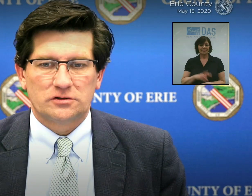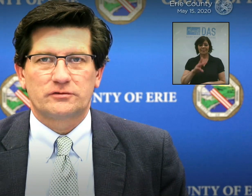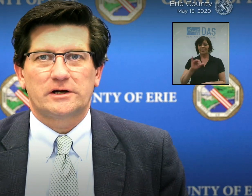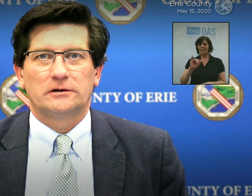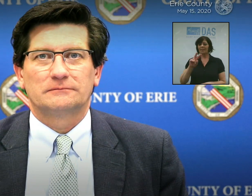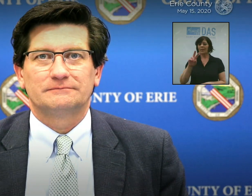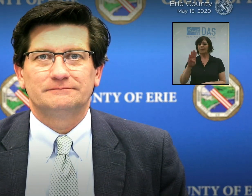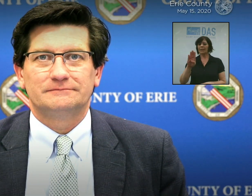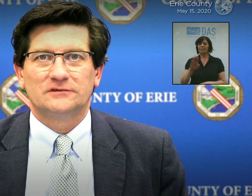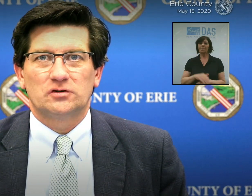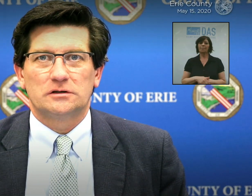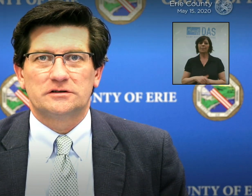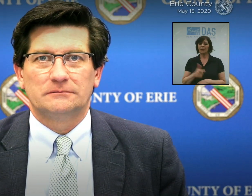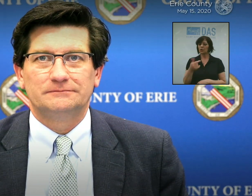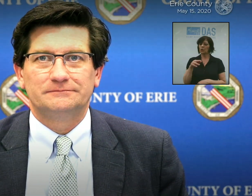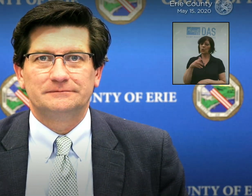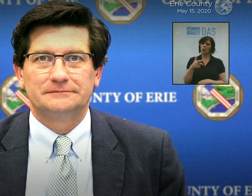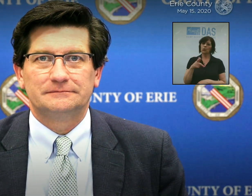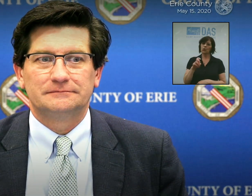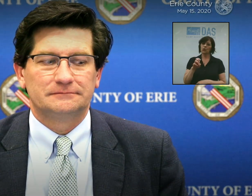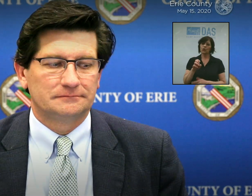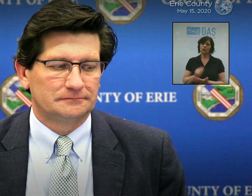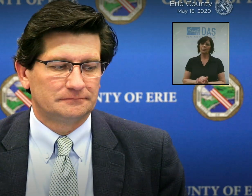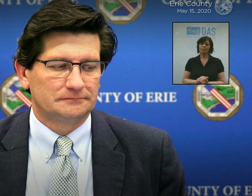WIVB, George Rickert. George.